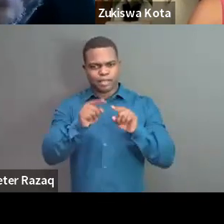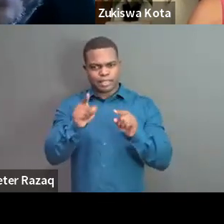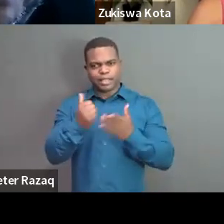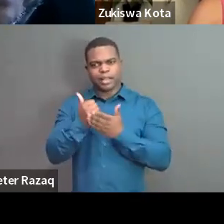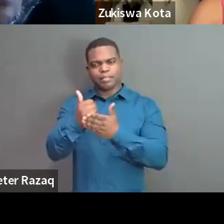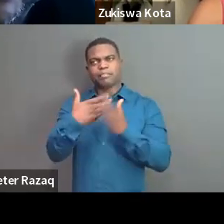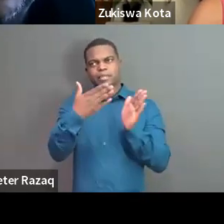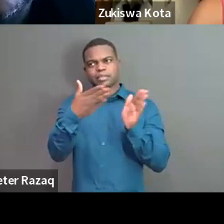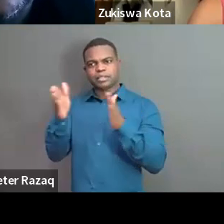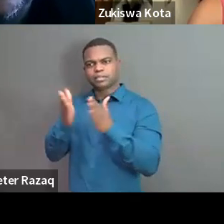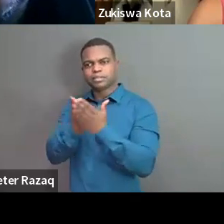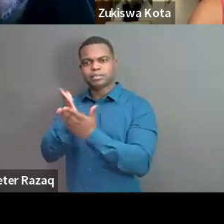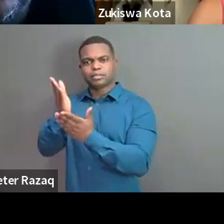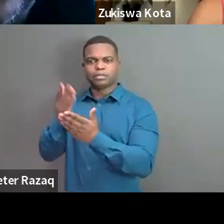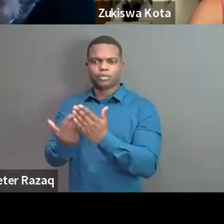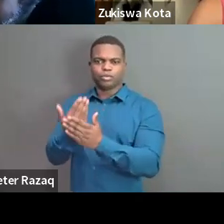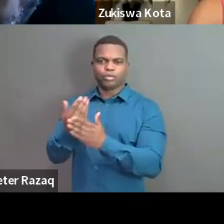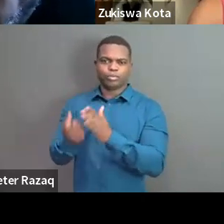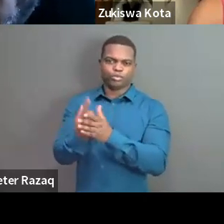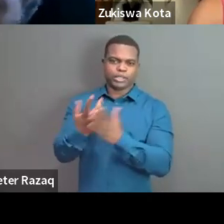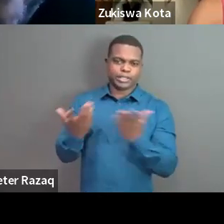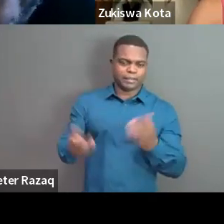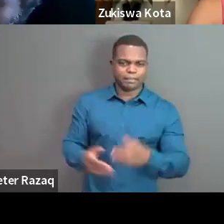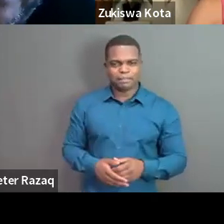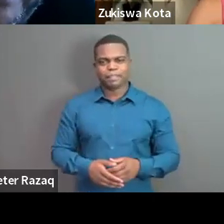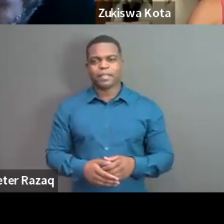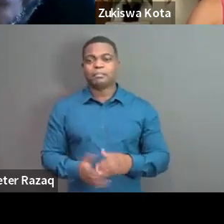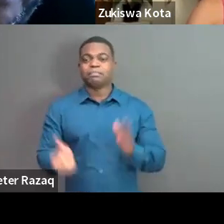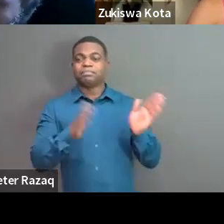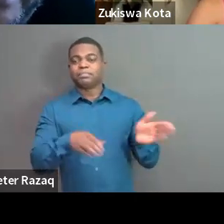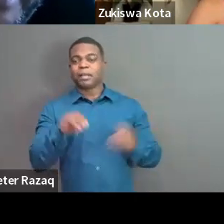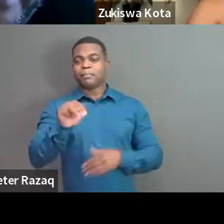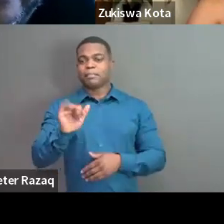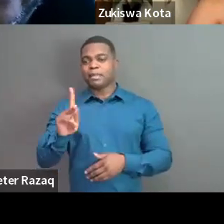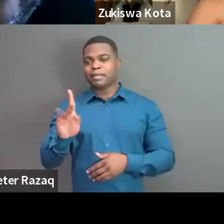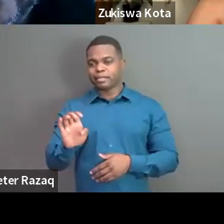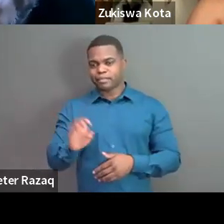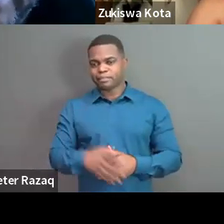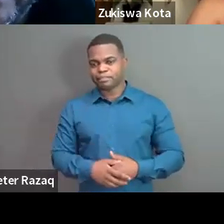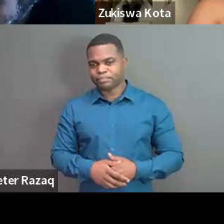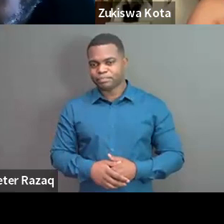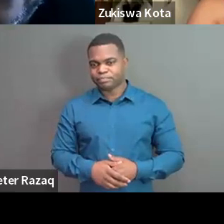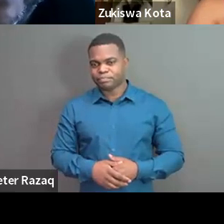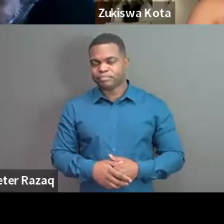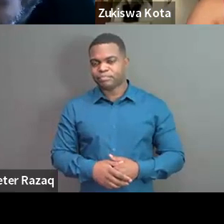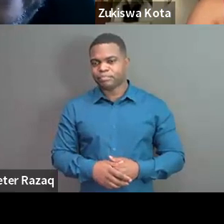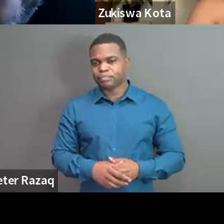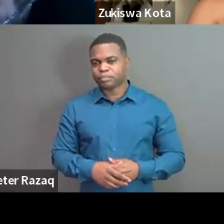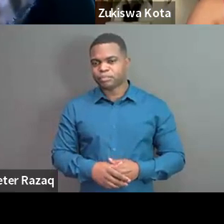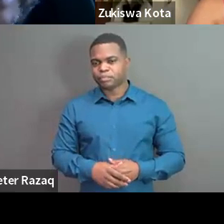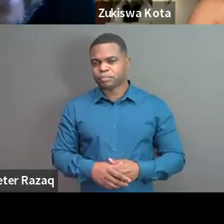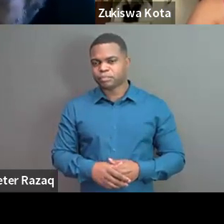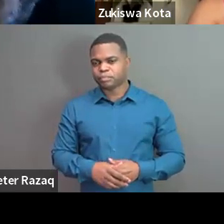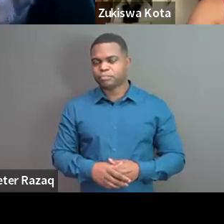of opportunities. We are moving quite fast in the fourth industrial revolution,